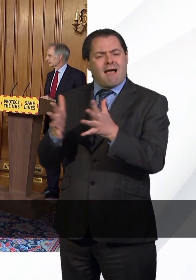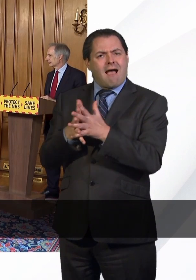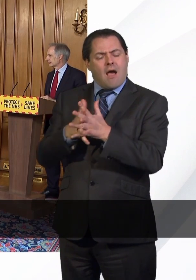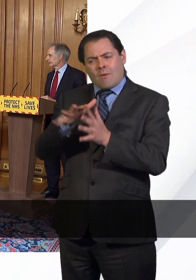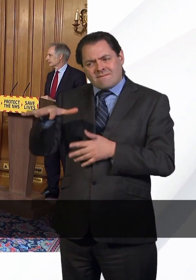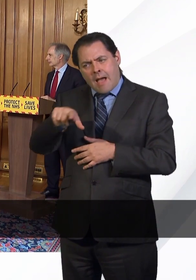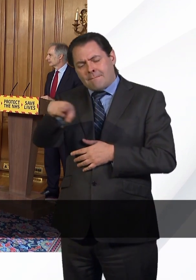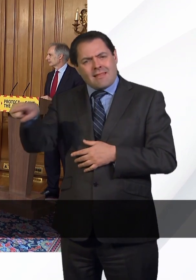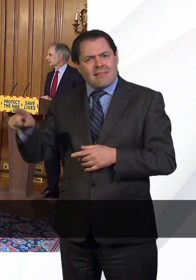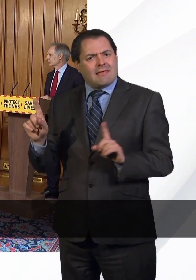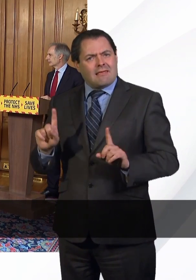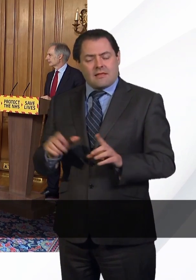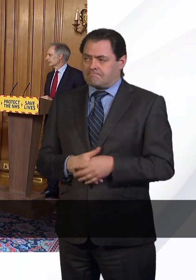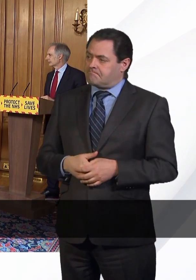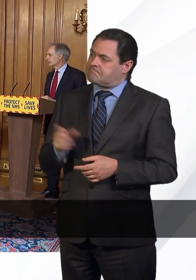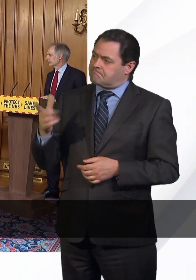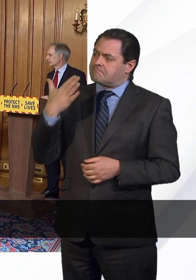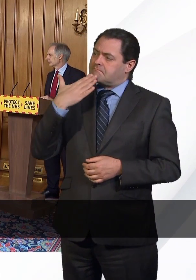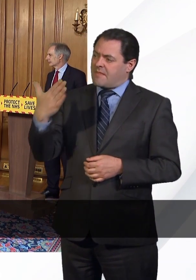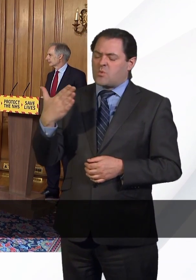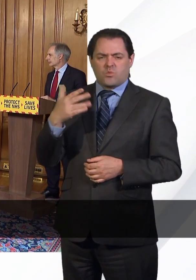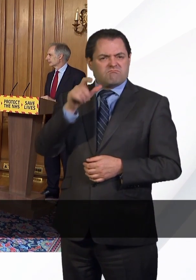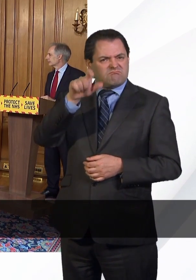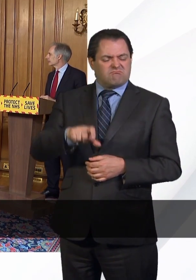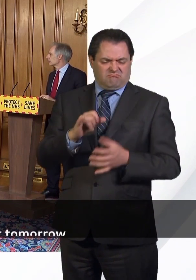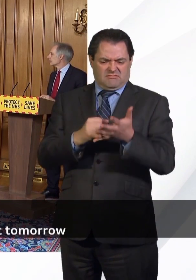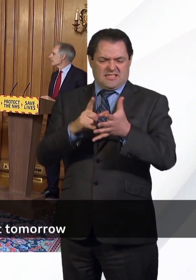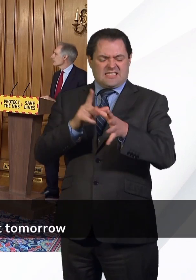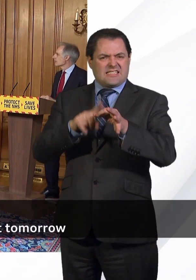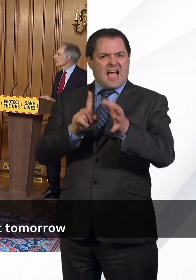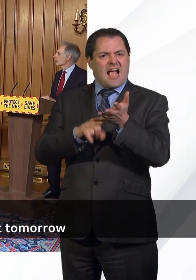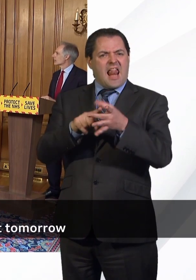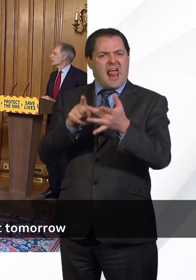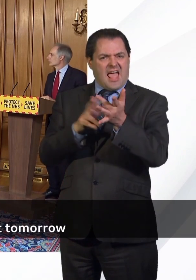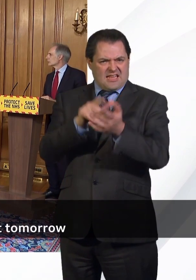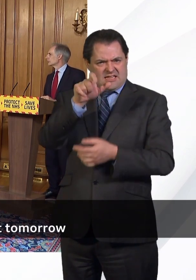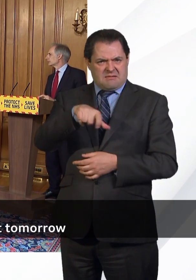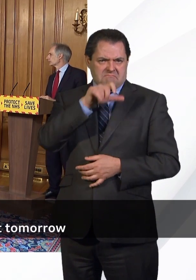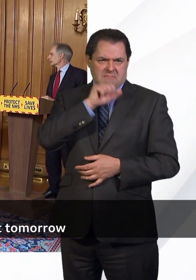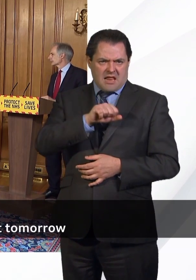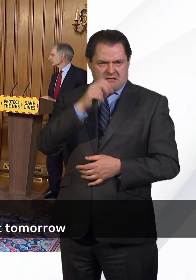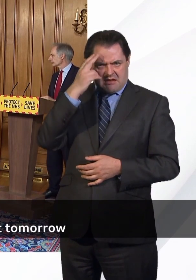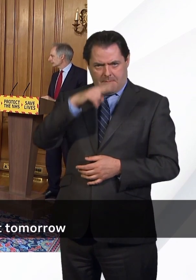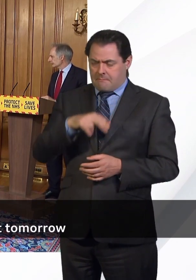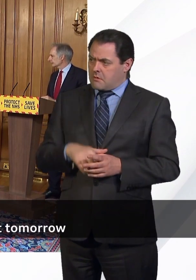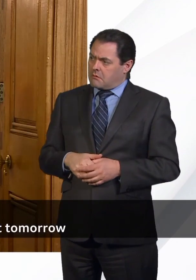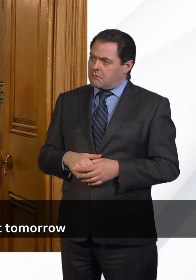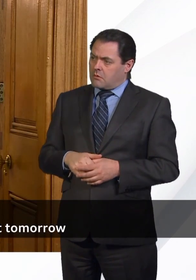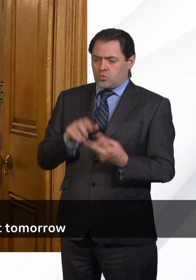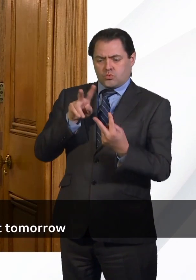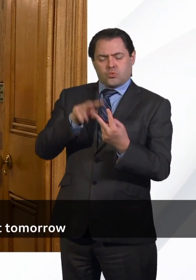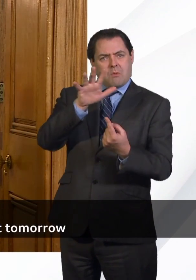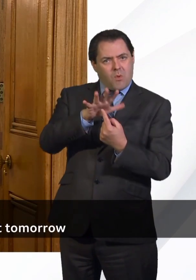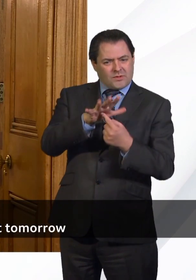Lane. An incredibly important question, 2 incredibly important questions. both of which we're working hard to